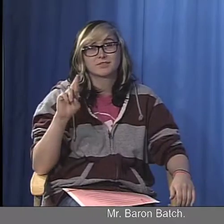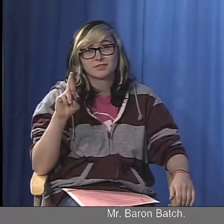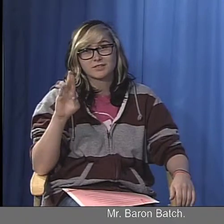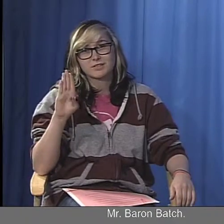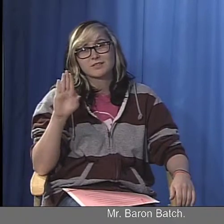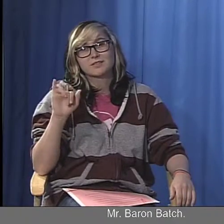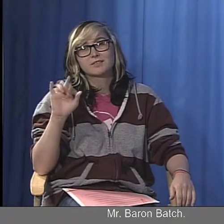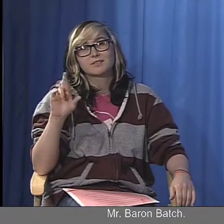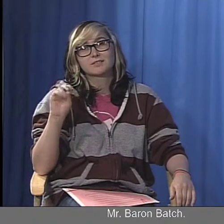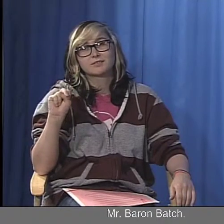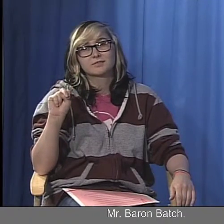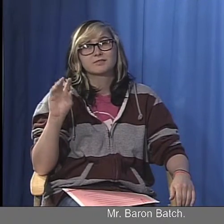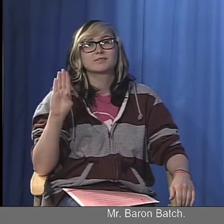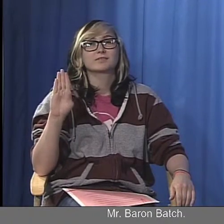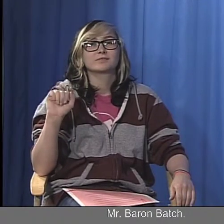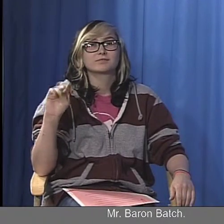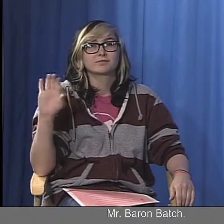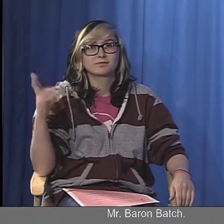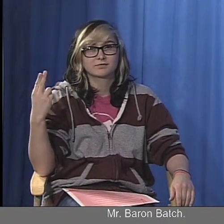Mr. Baron Batch.